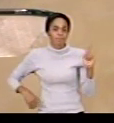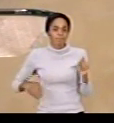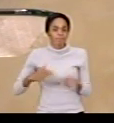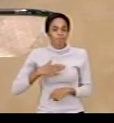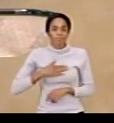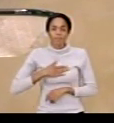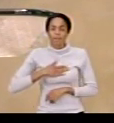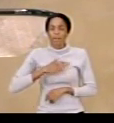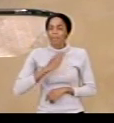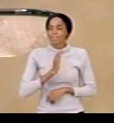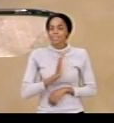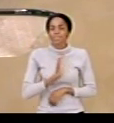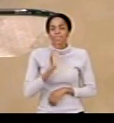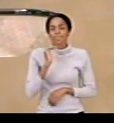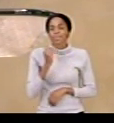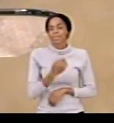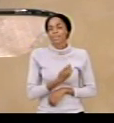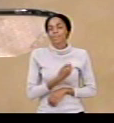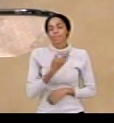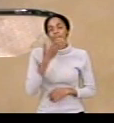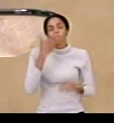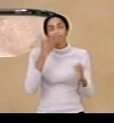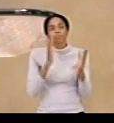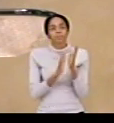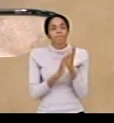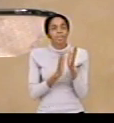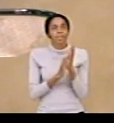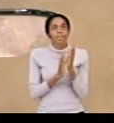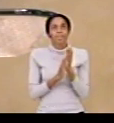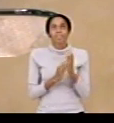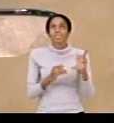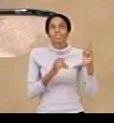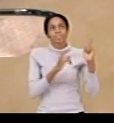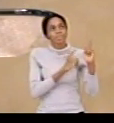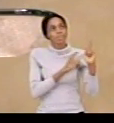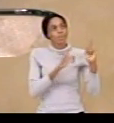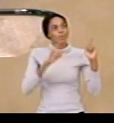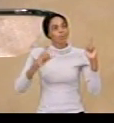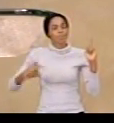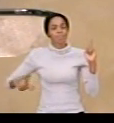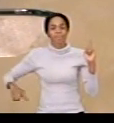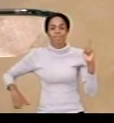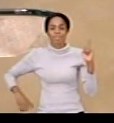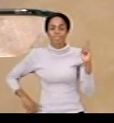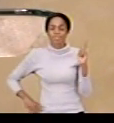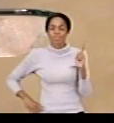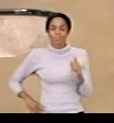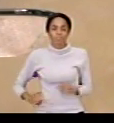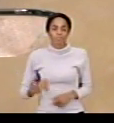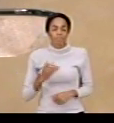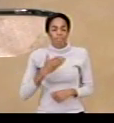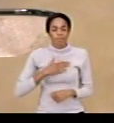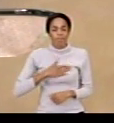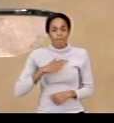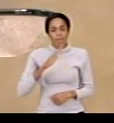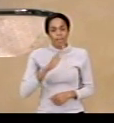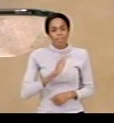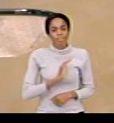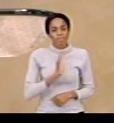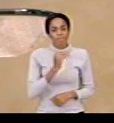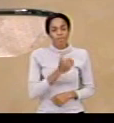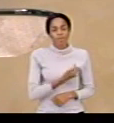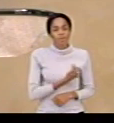the Lord, my soul. Praise the Lord, my soul,